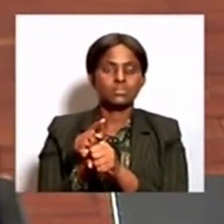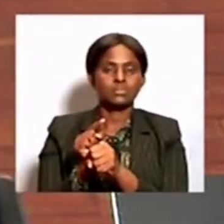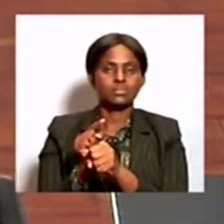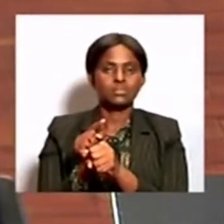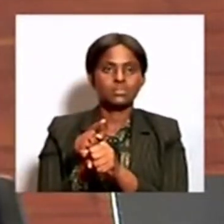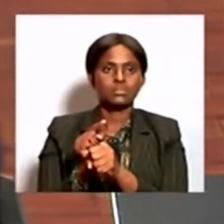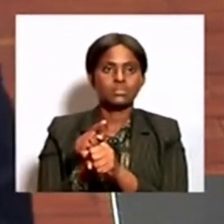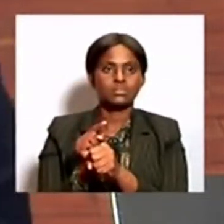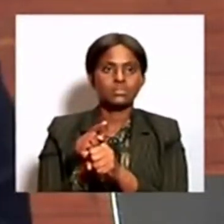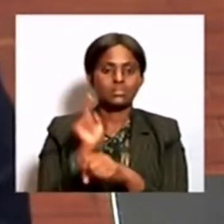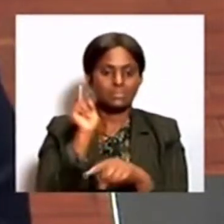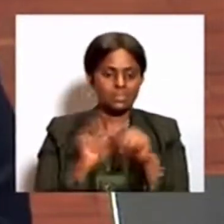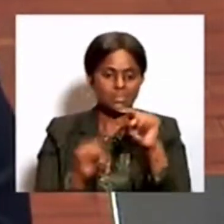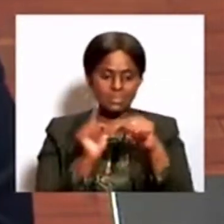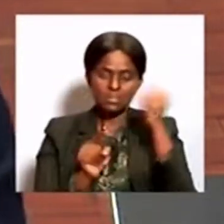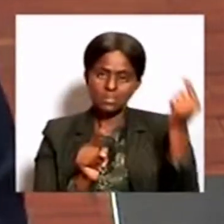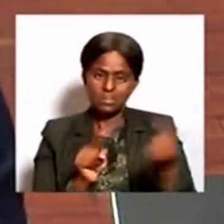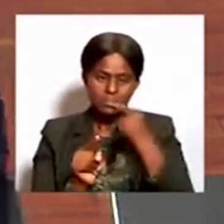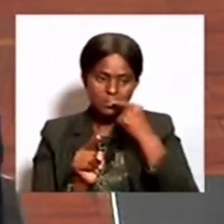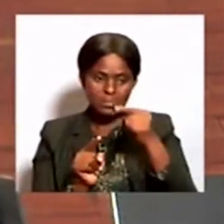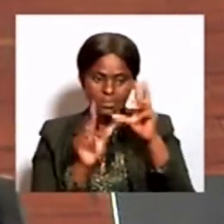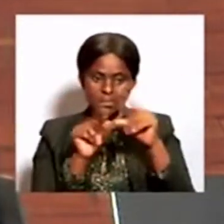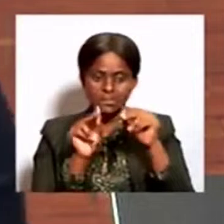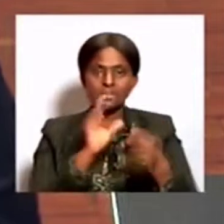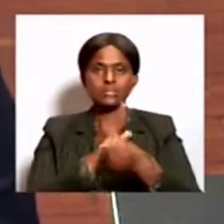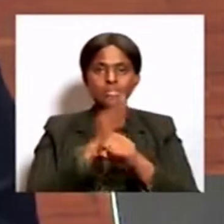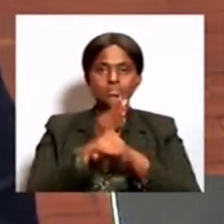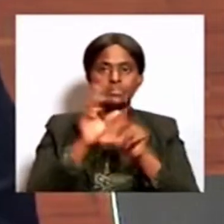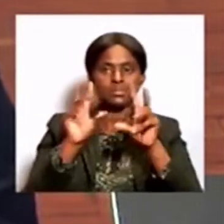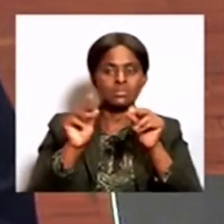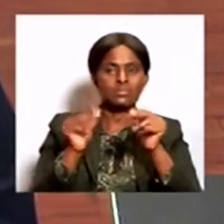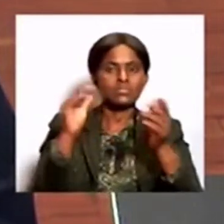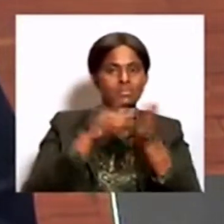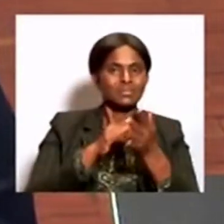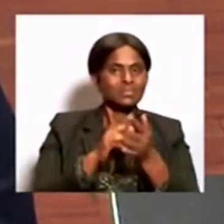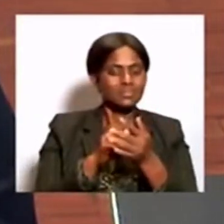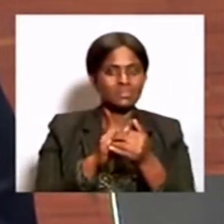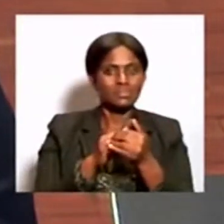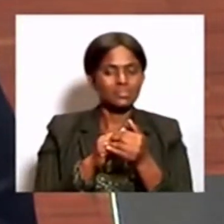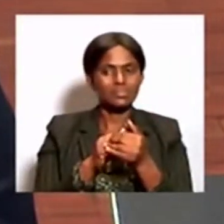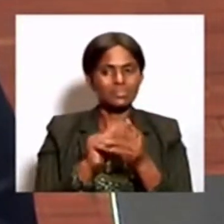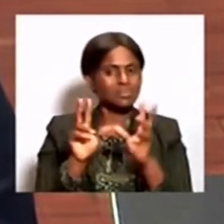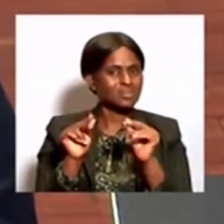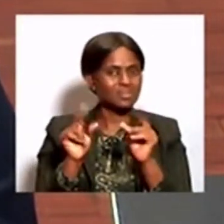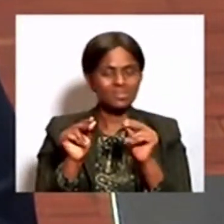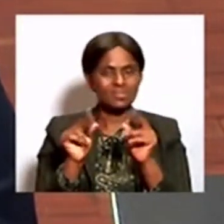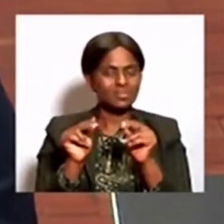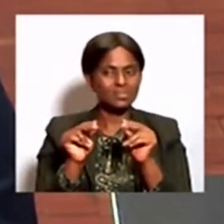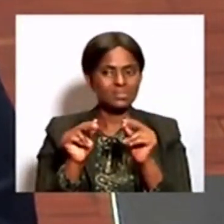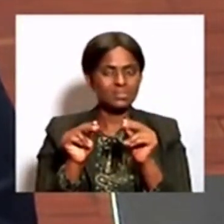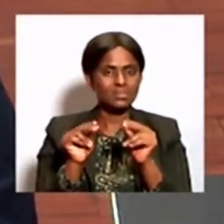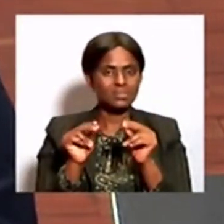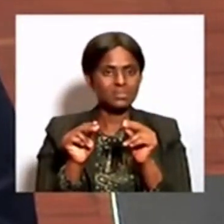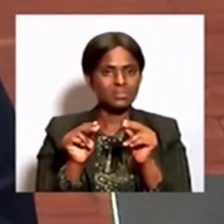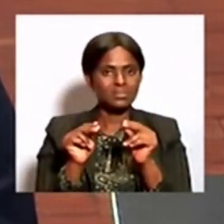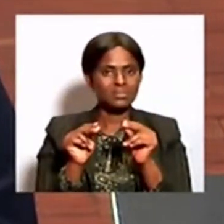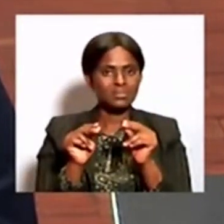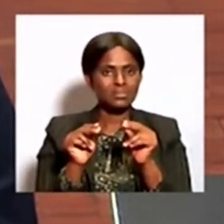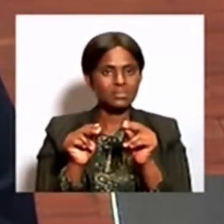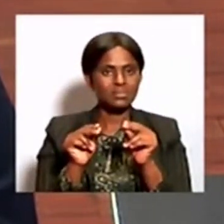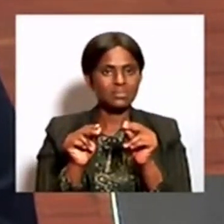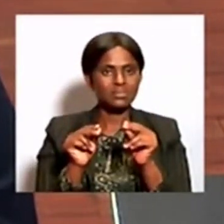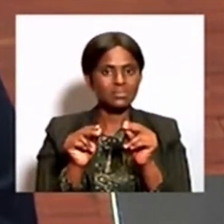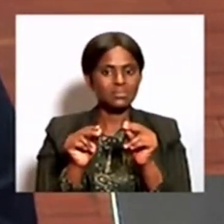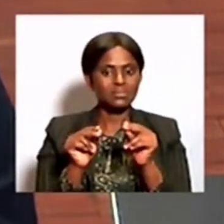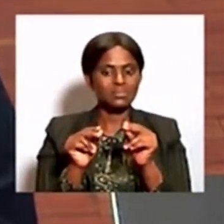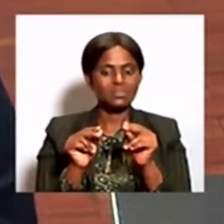Then you cannot come and say, no, thereafter, then we... No. We live by